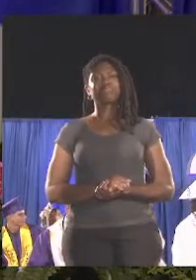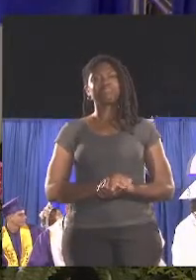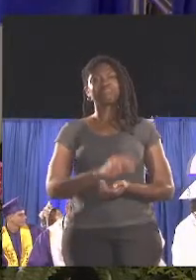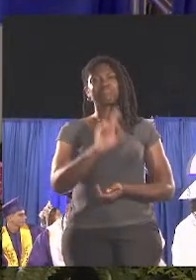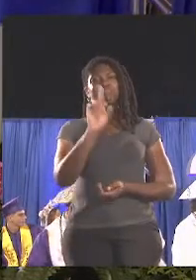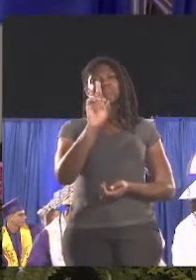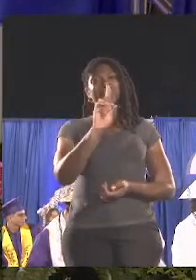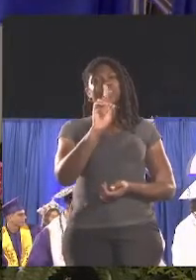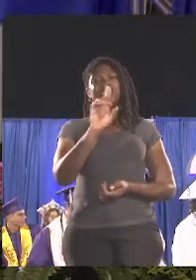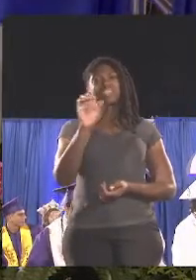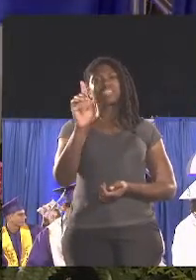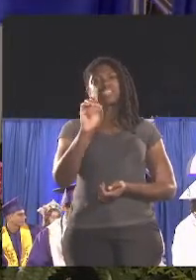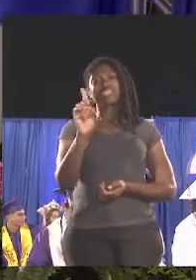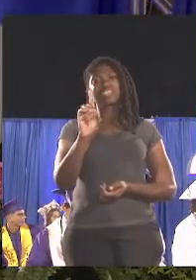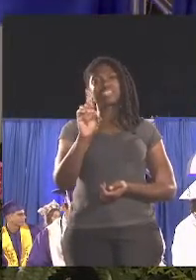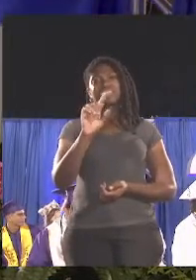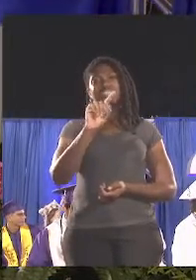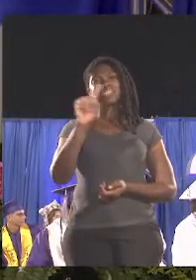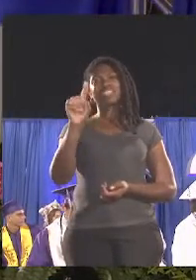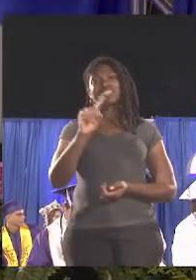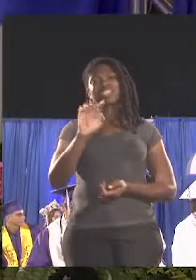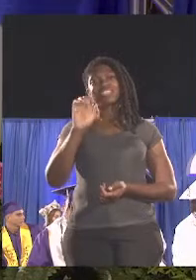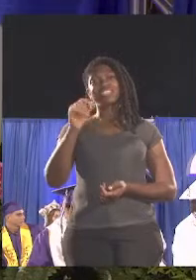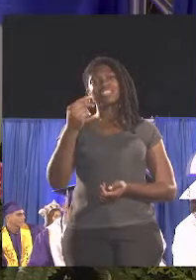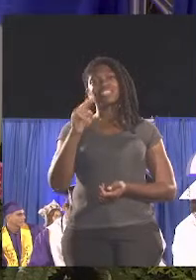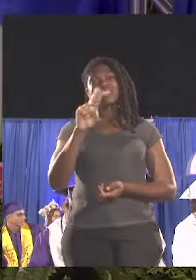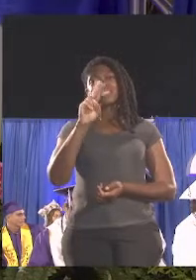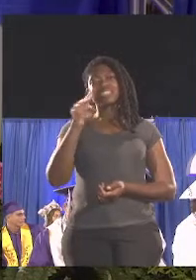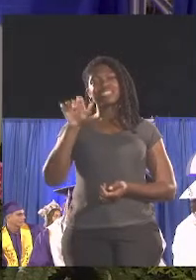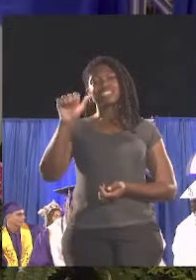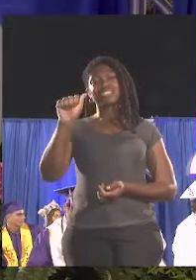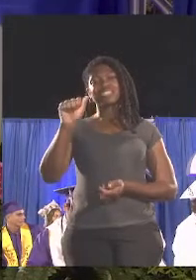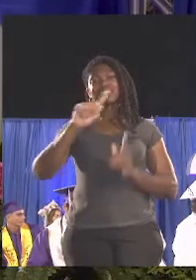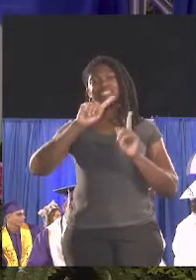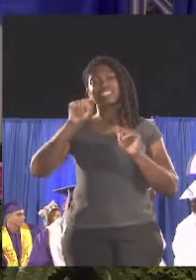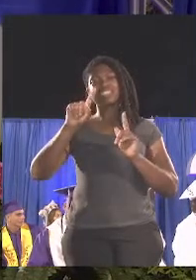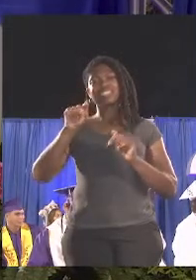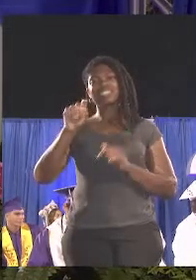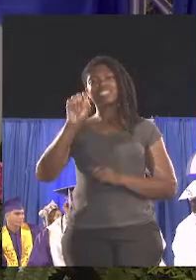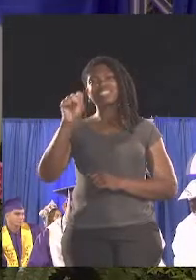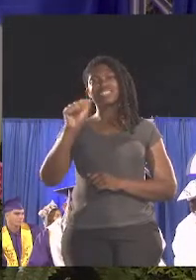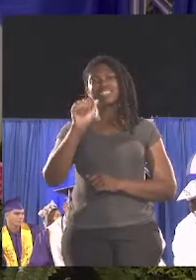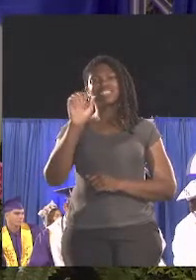Debbie Desmarie Segunia, San Antonio College.